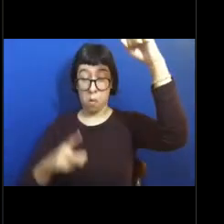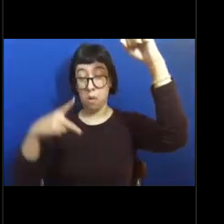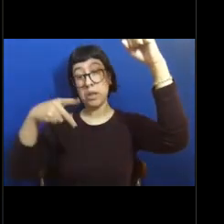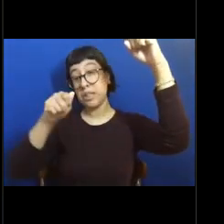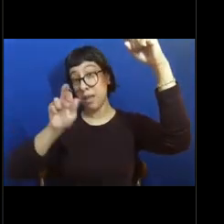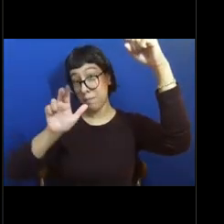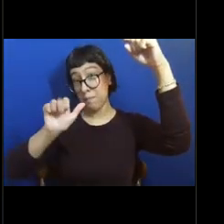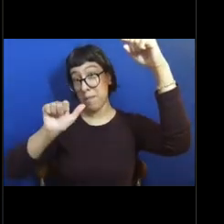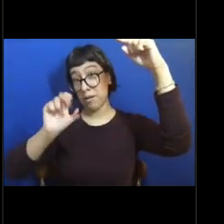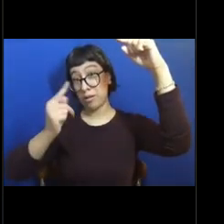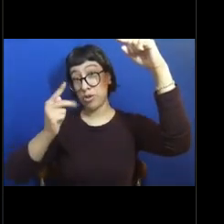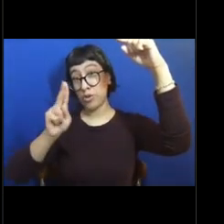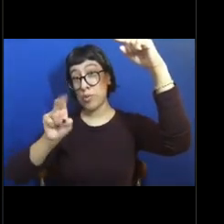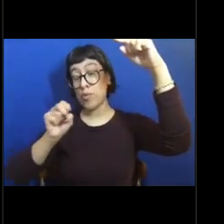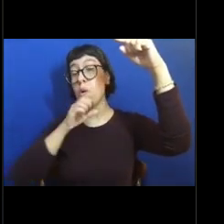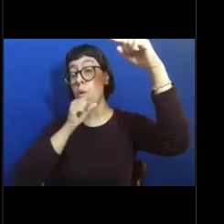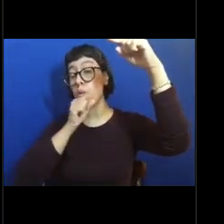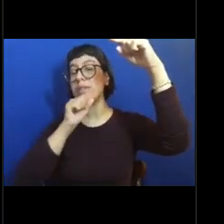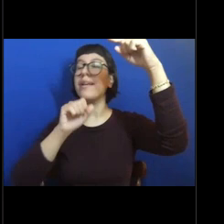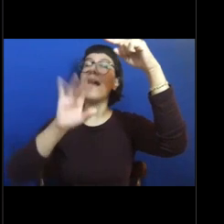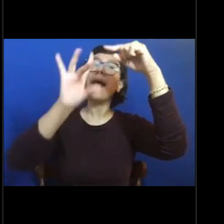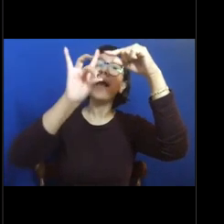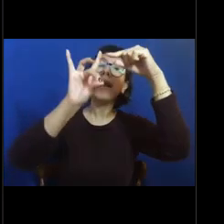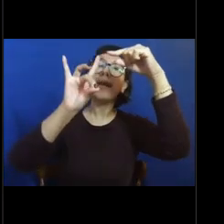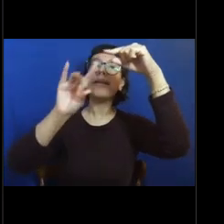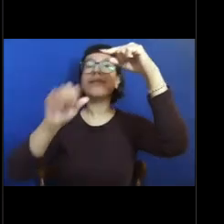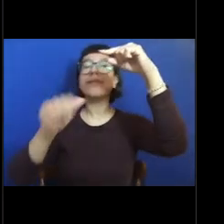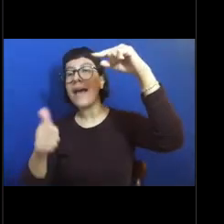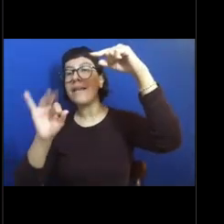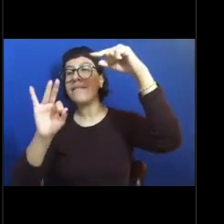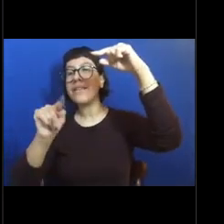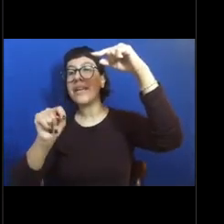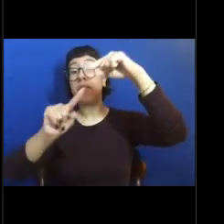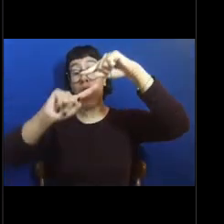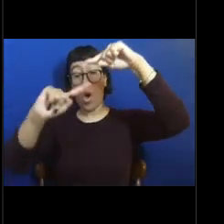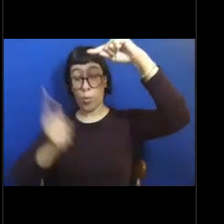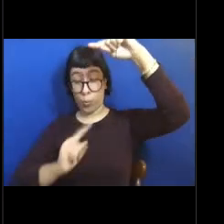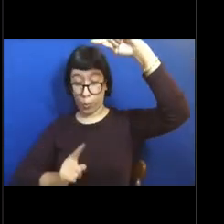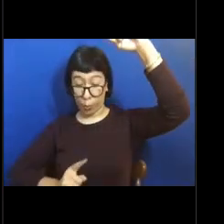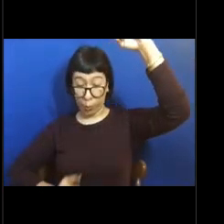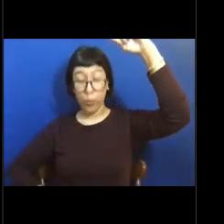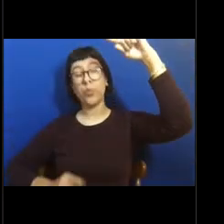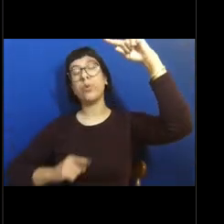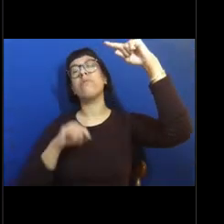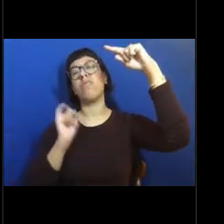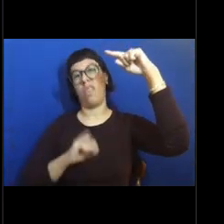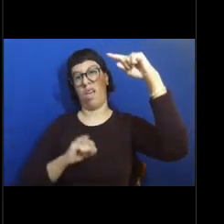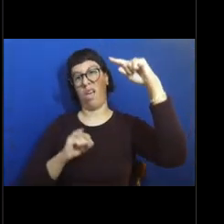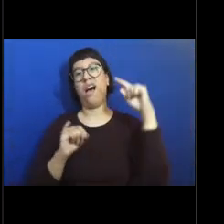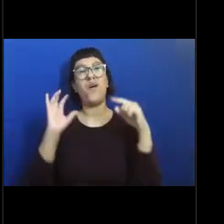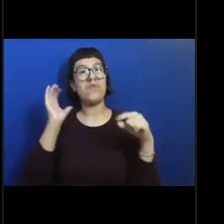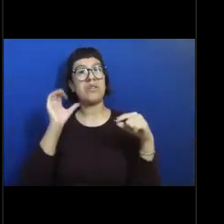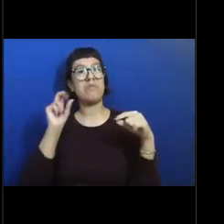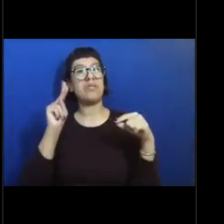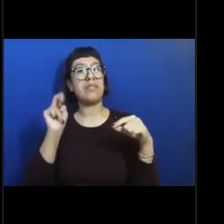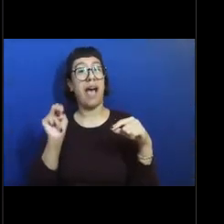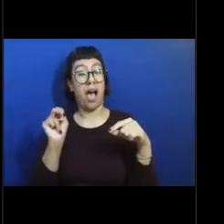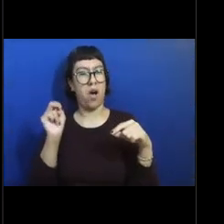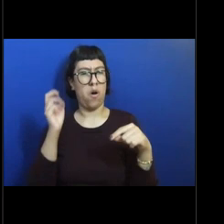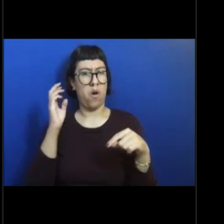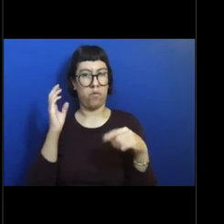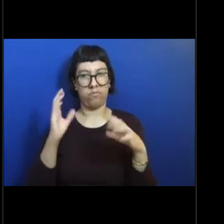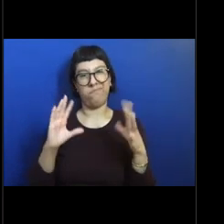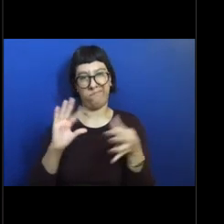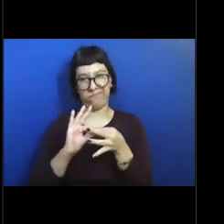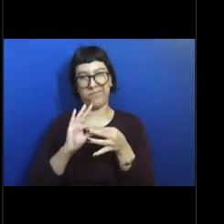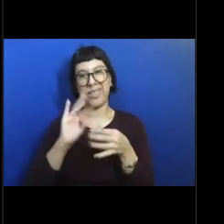maybe 8 to 10 feet. And then the rest of the length goes from the parachute all the way down to the instrument. The reason why it's so long